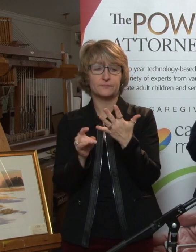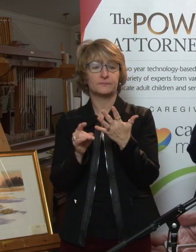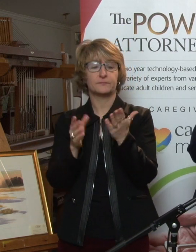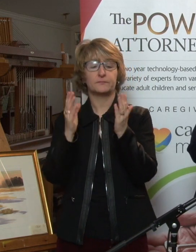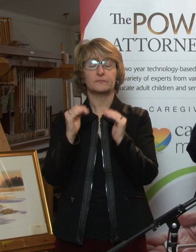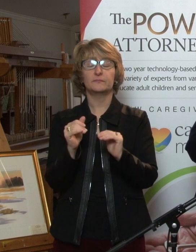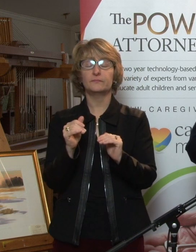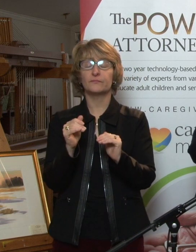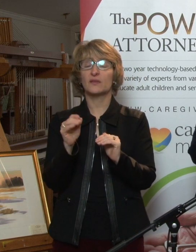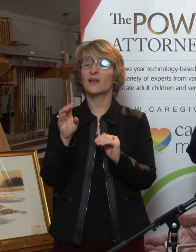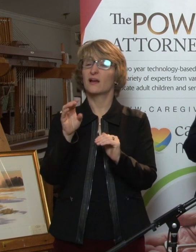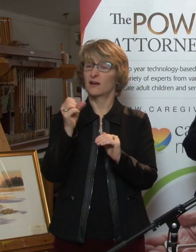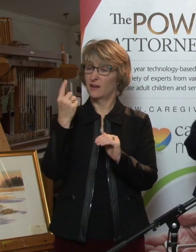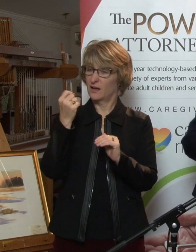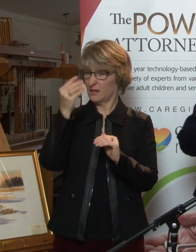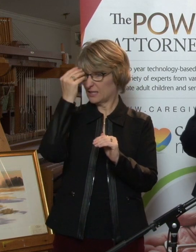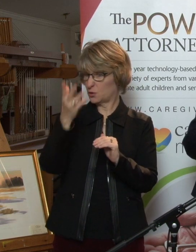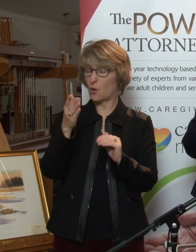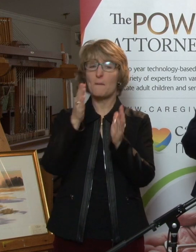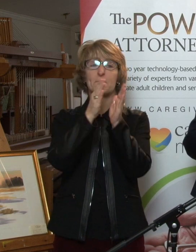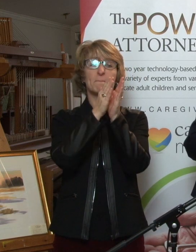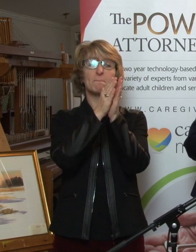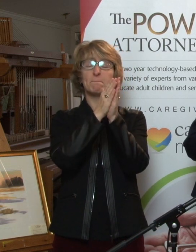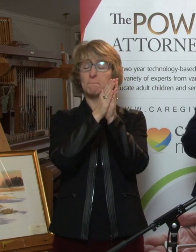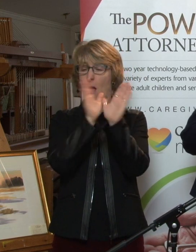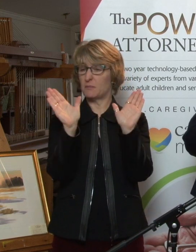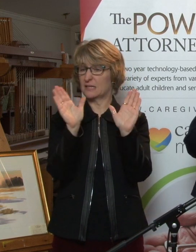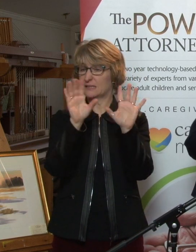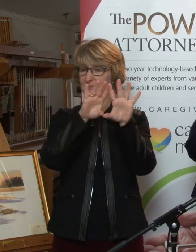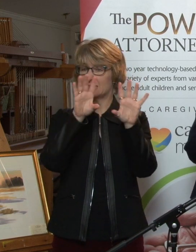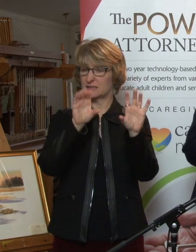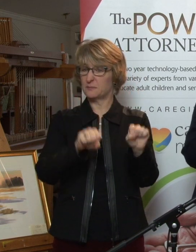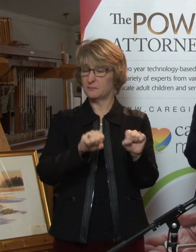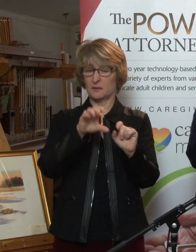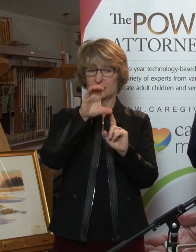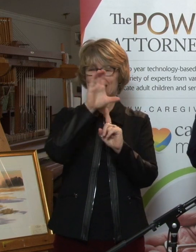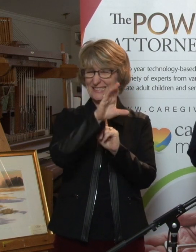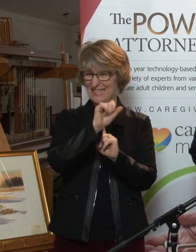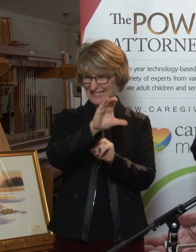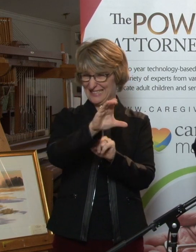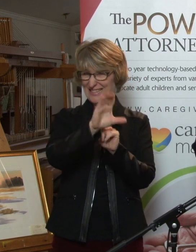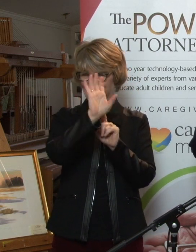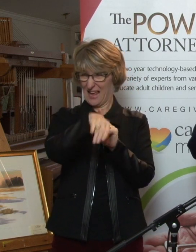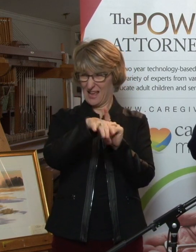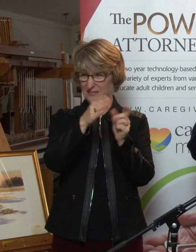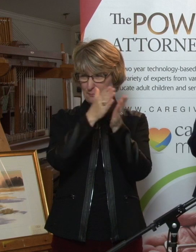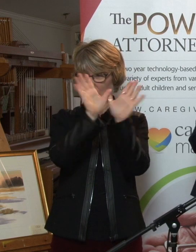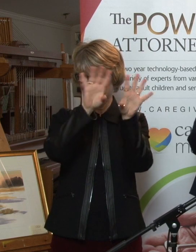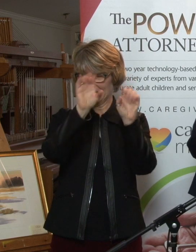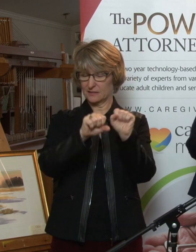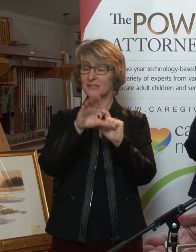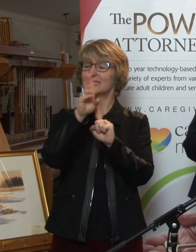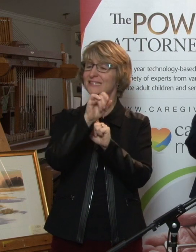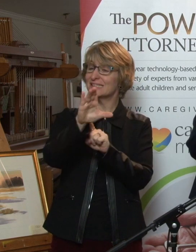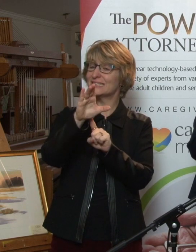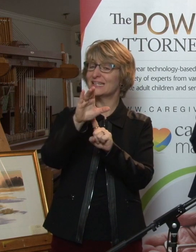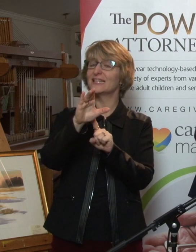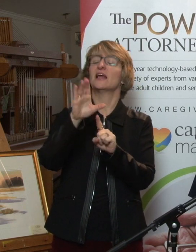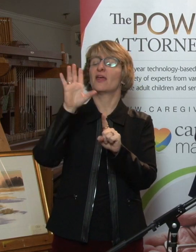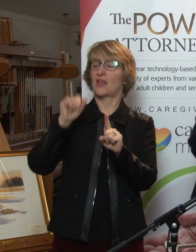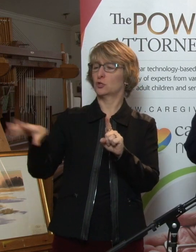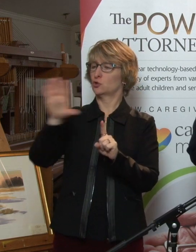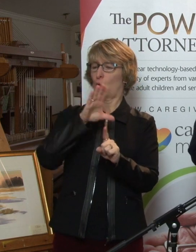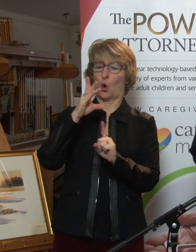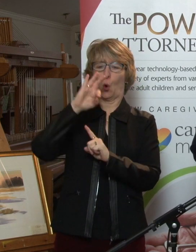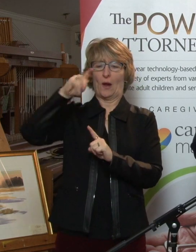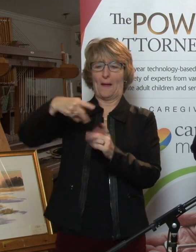public system, which is the Community Care Access Center, CCAC. CCAC is what our OHIP dollars are paid